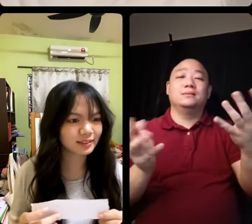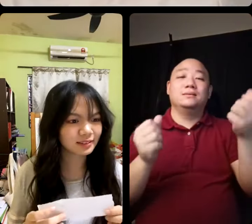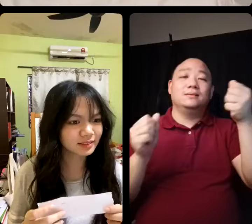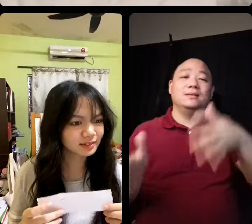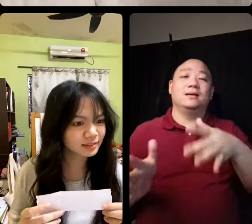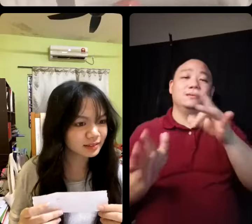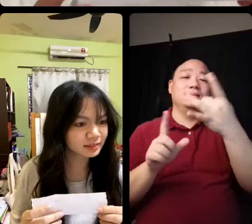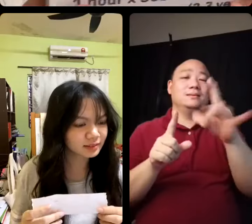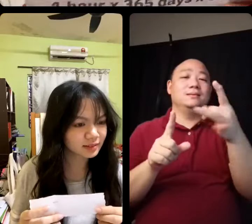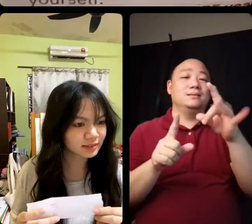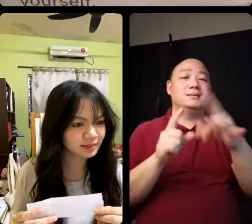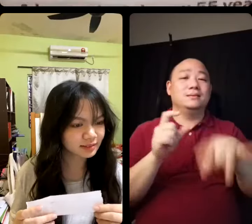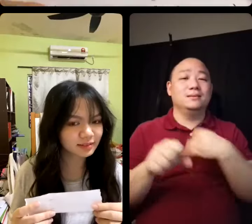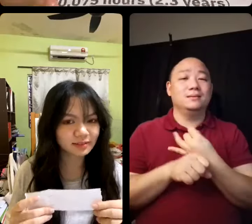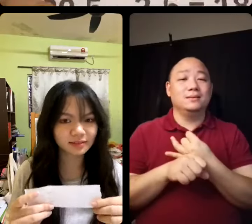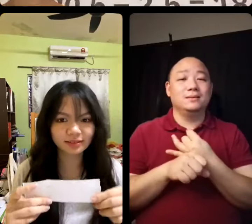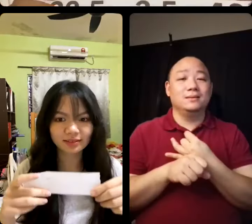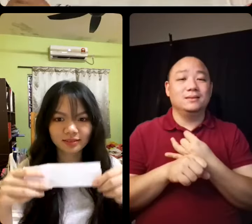how many time?